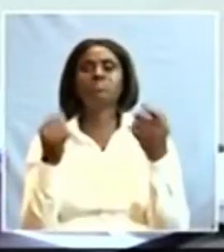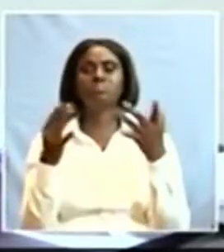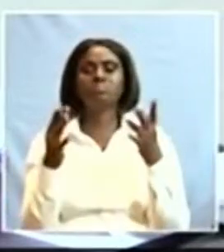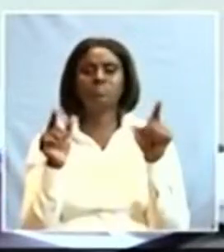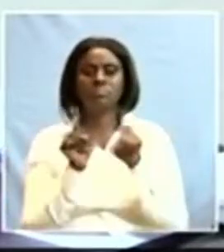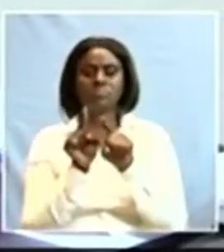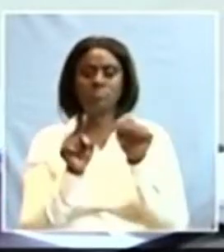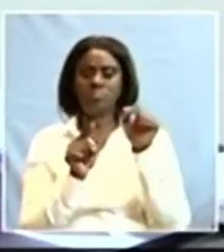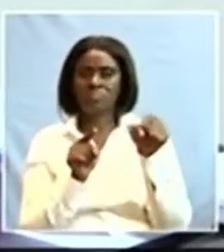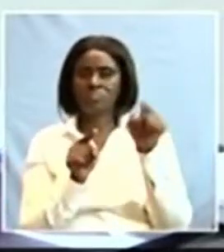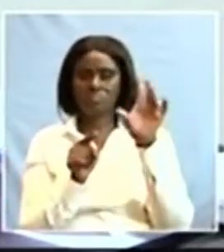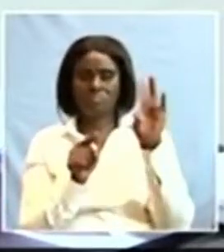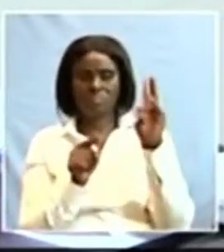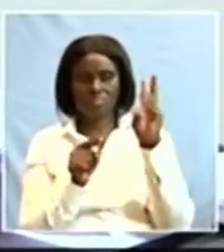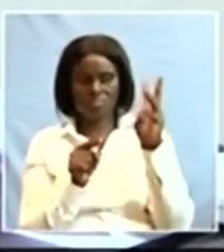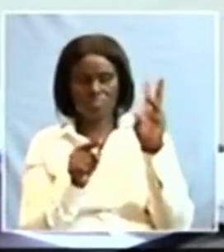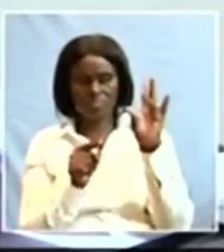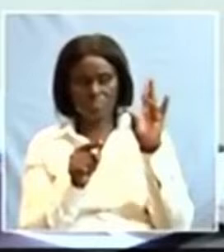it 68?